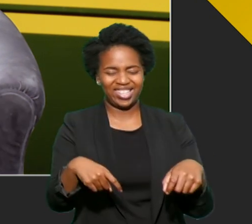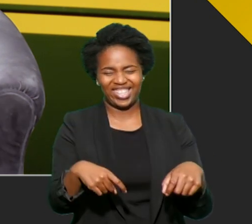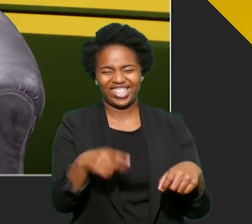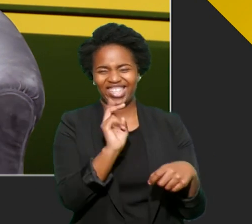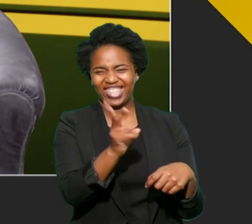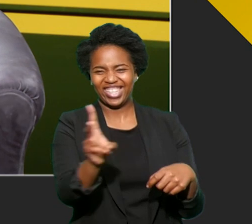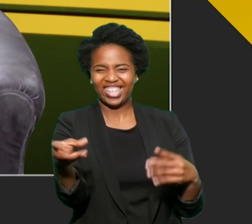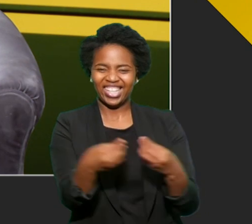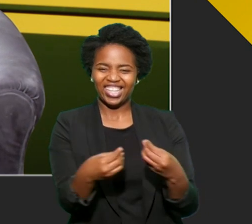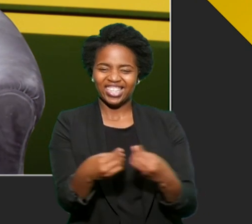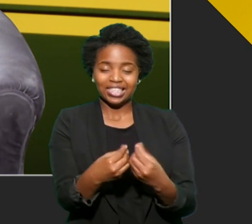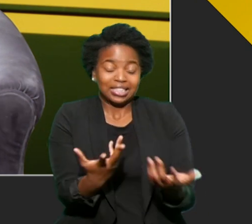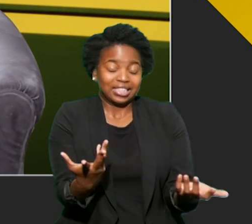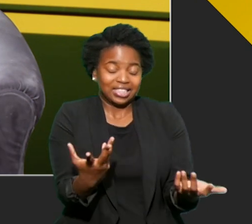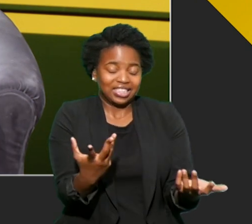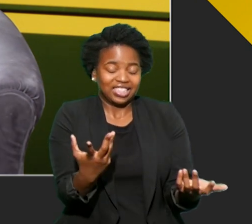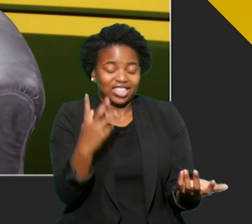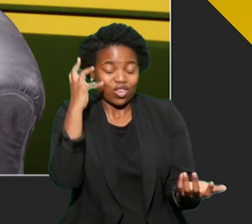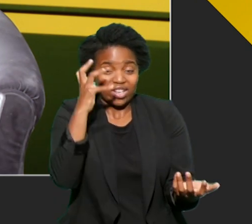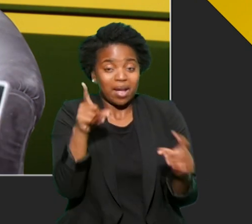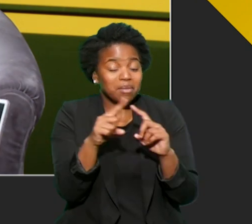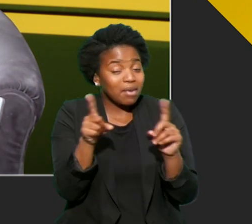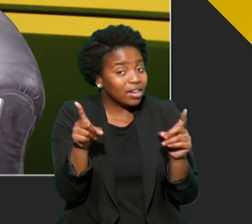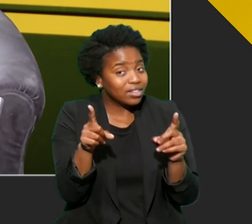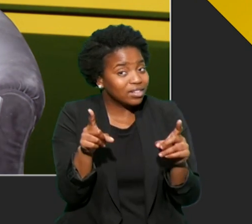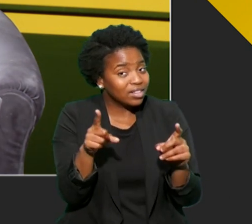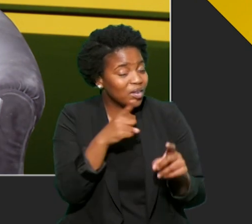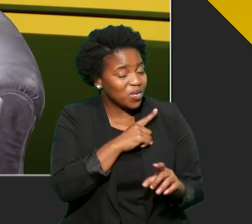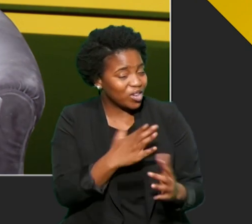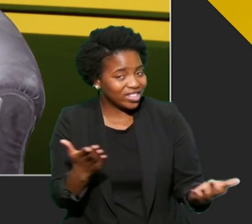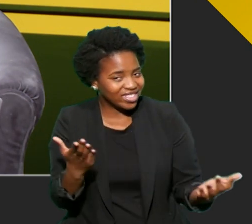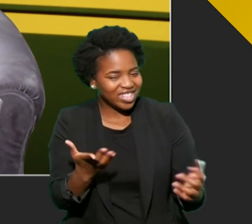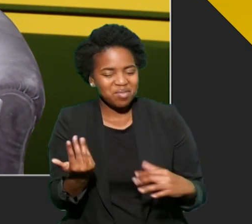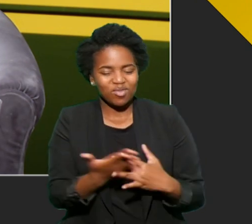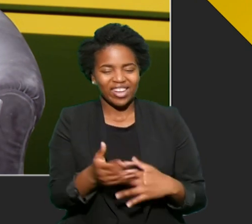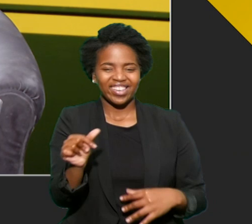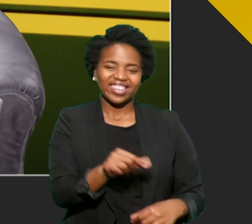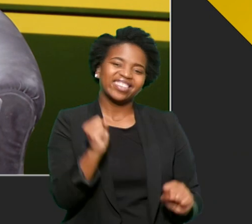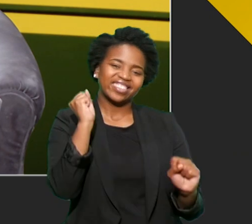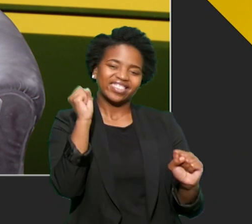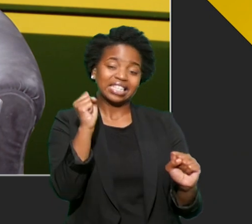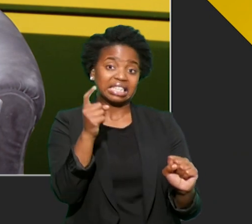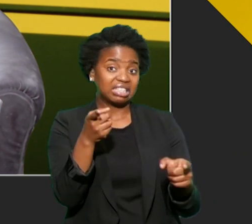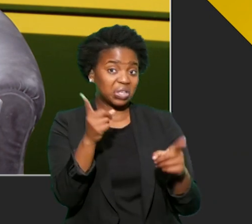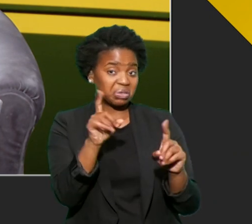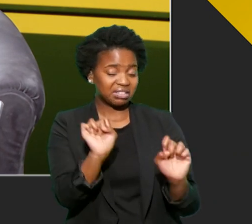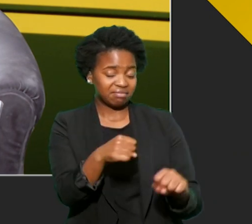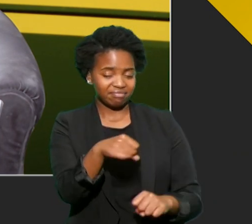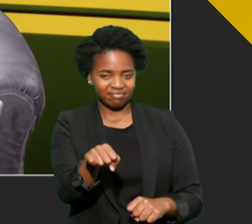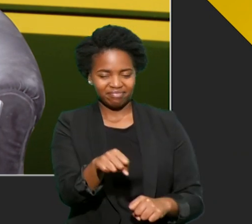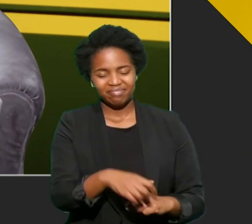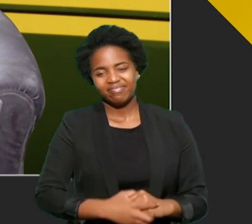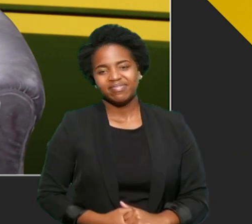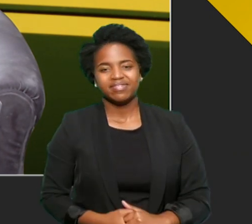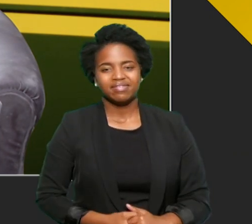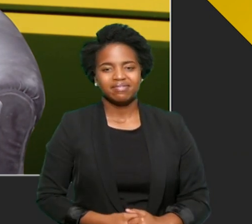you understand? That thought is crazy, but the question you need to ask yourself, best way we might answer you is it dangerous to our society? All of